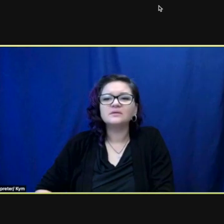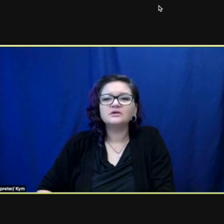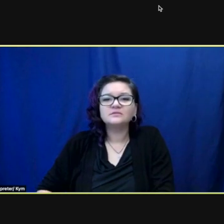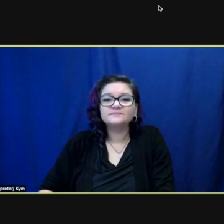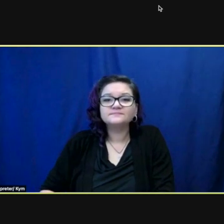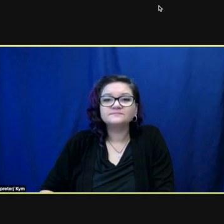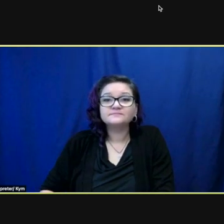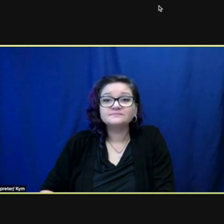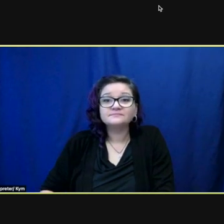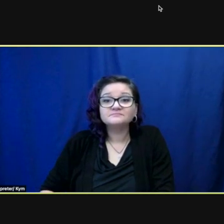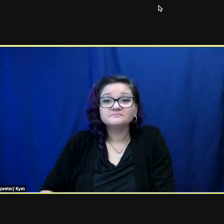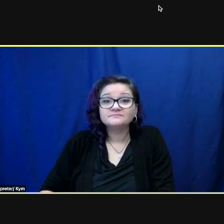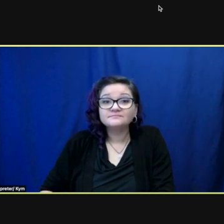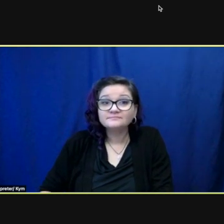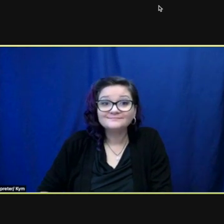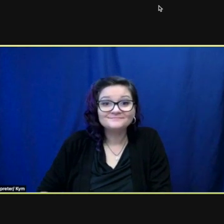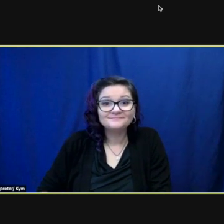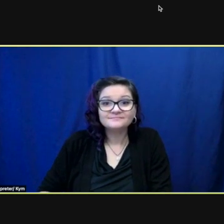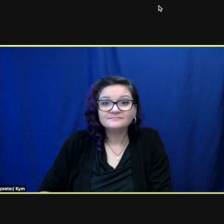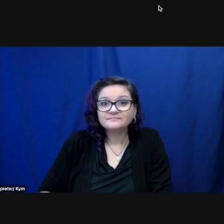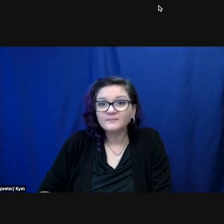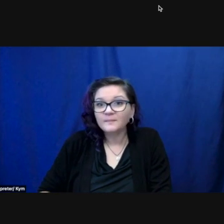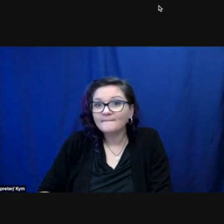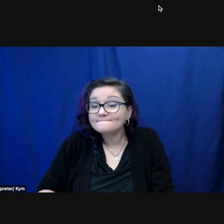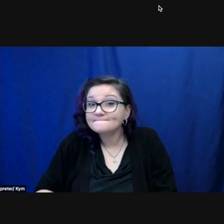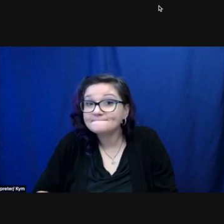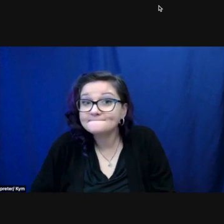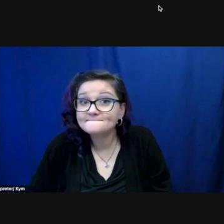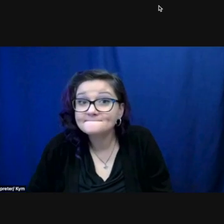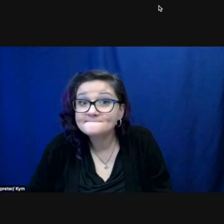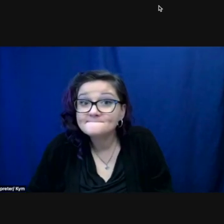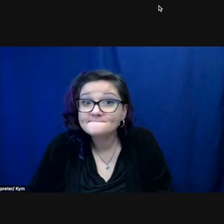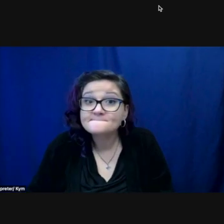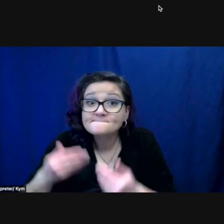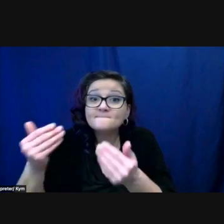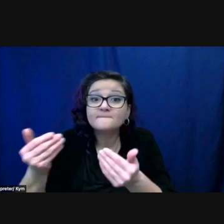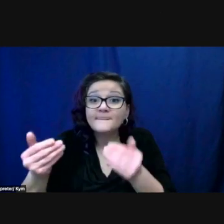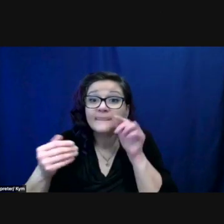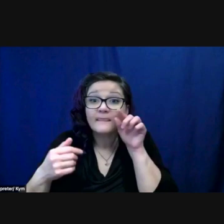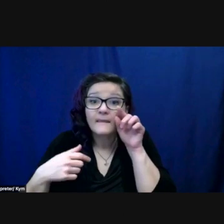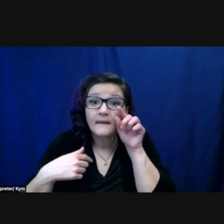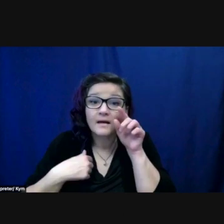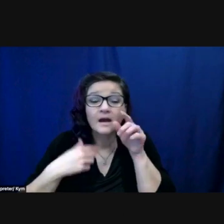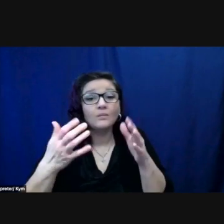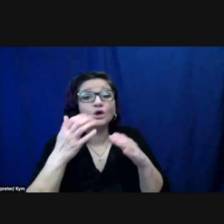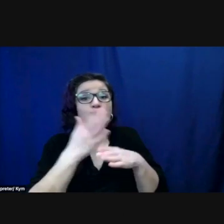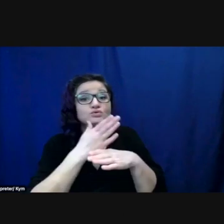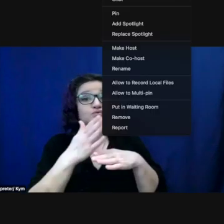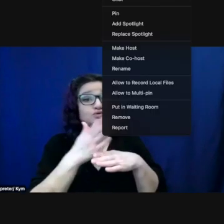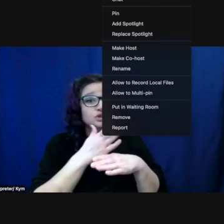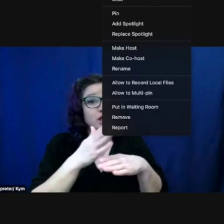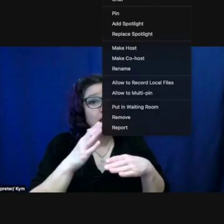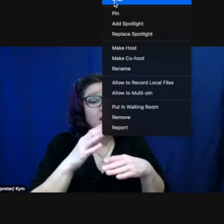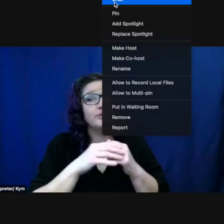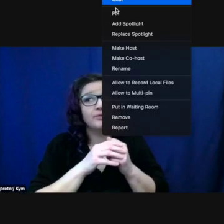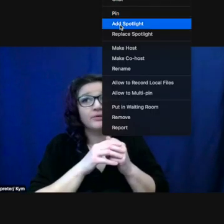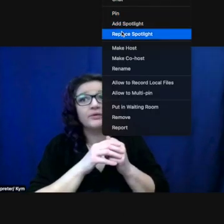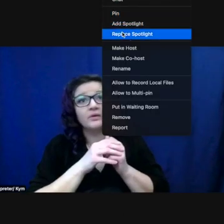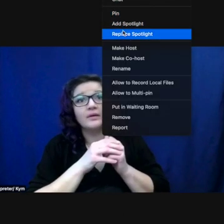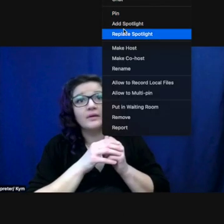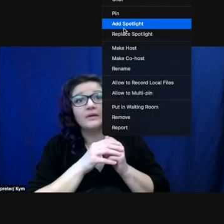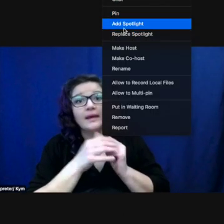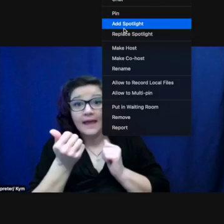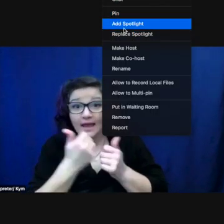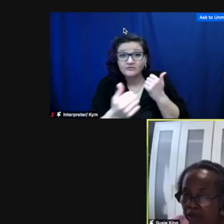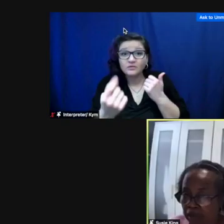All right, so let's I was end. Going to share. Go ahead, Susie. I was going to share that everyone that's